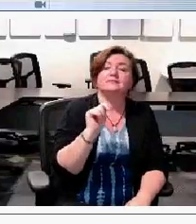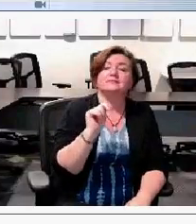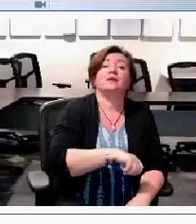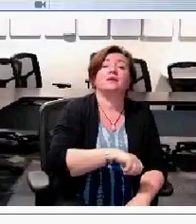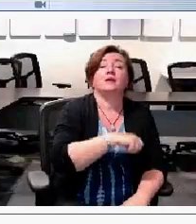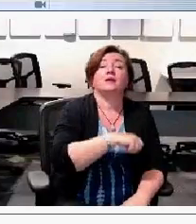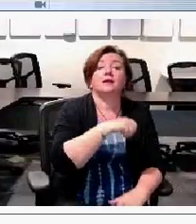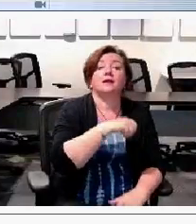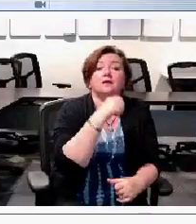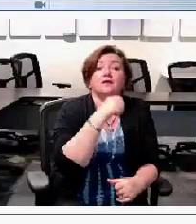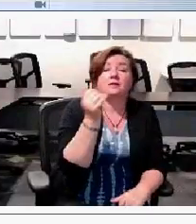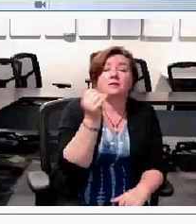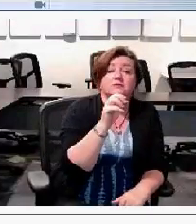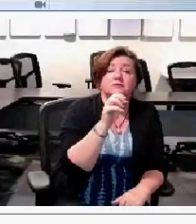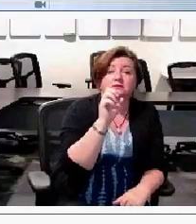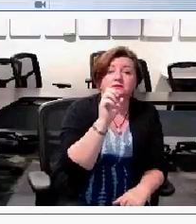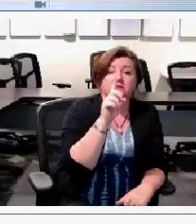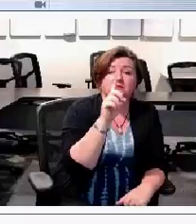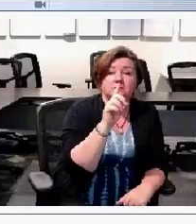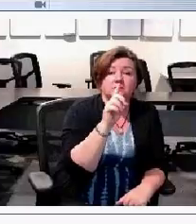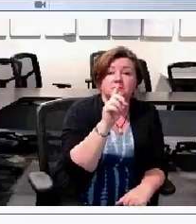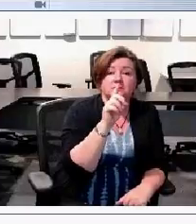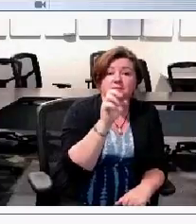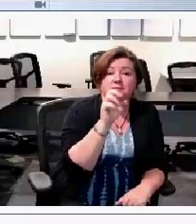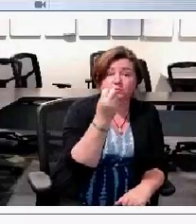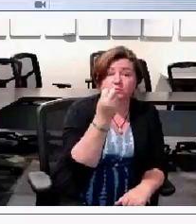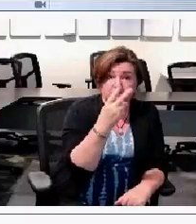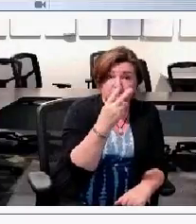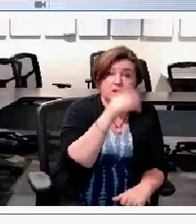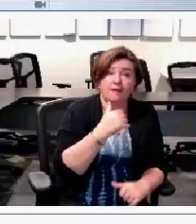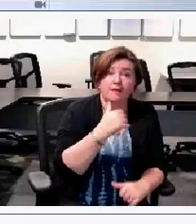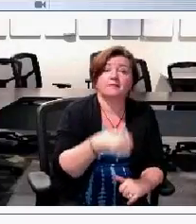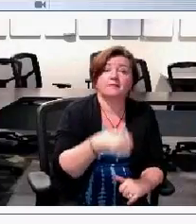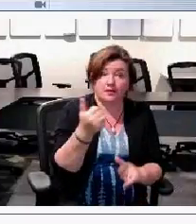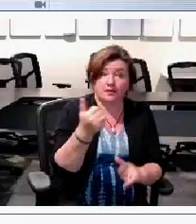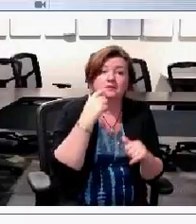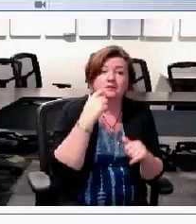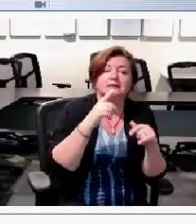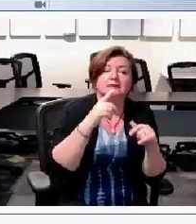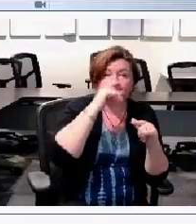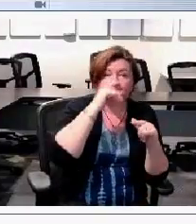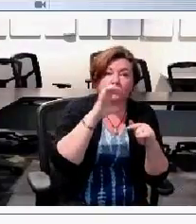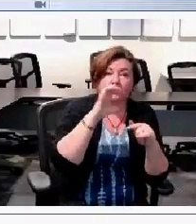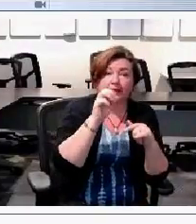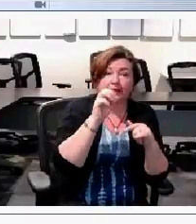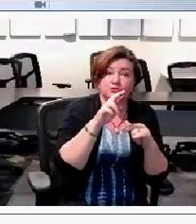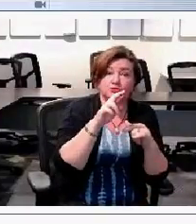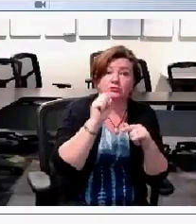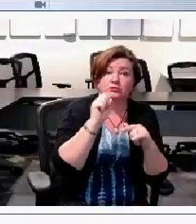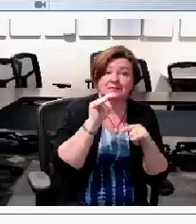Monday, Adrian Whittall, who's a neurologist with Kids for Cancer Society at the